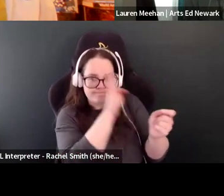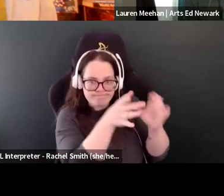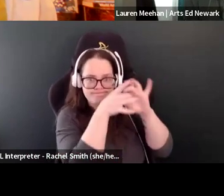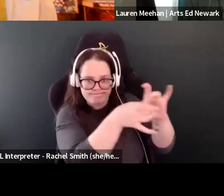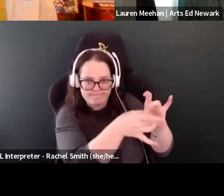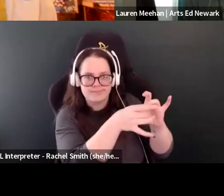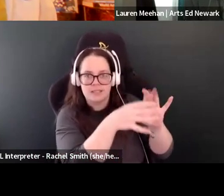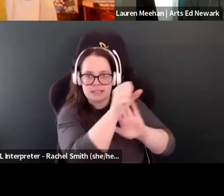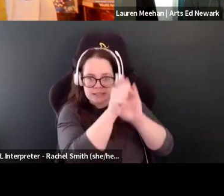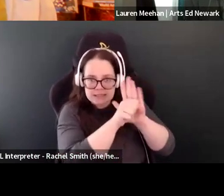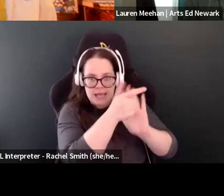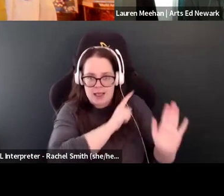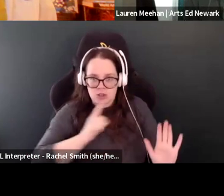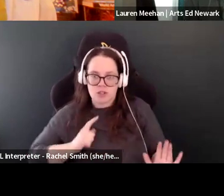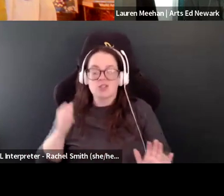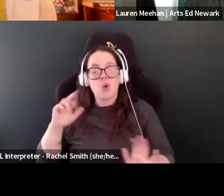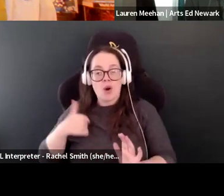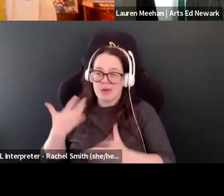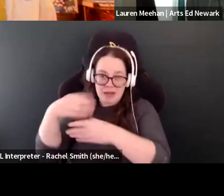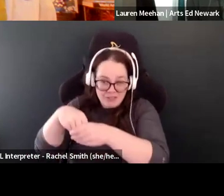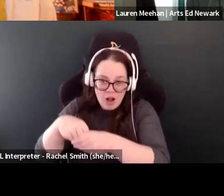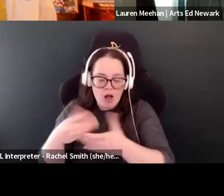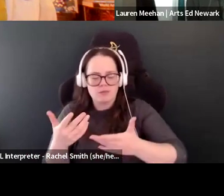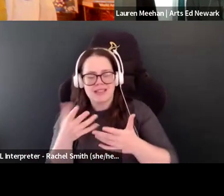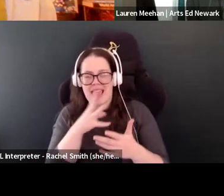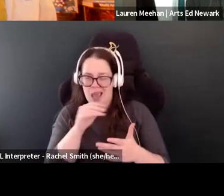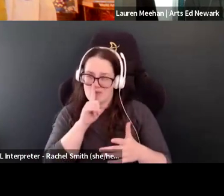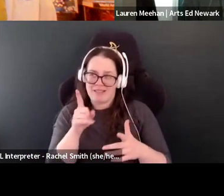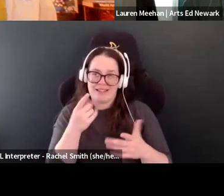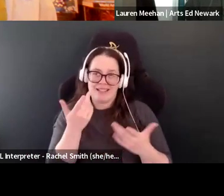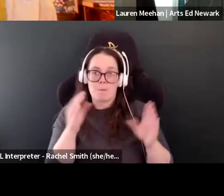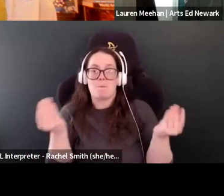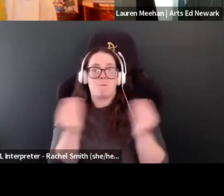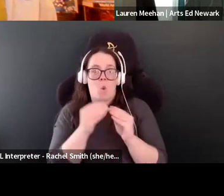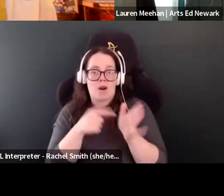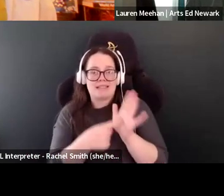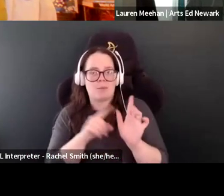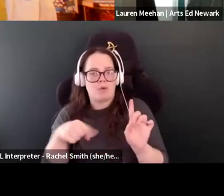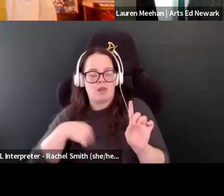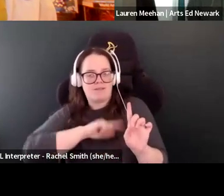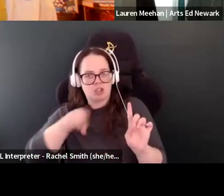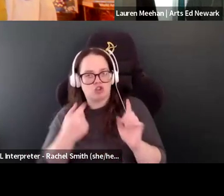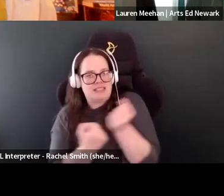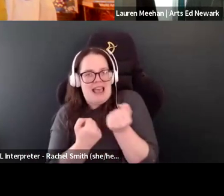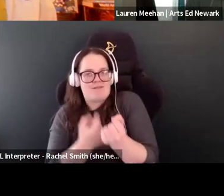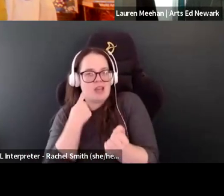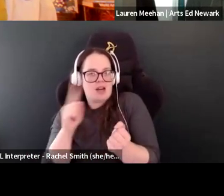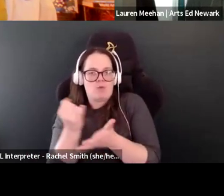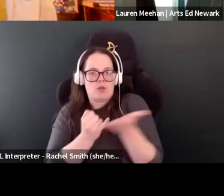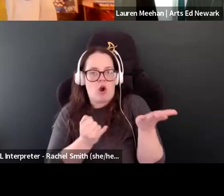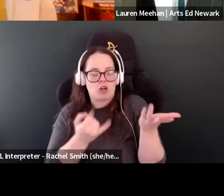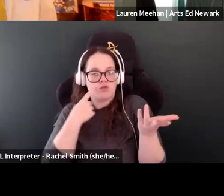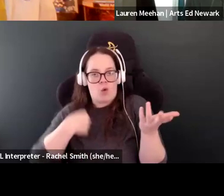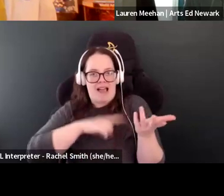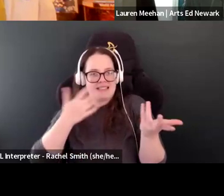those efforts. But I think that there are even more examples of us just advocating for the arts to have a seat at the